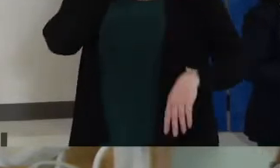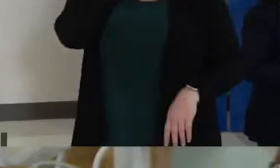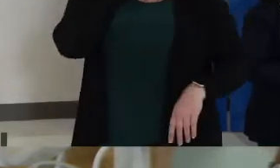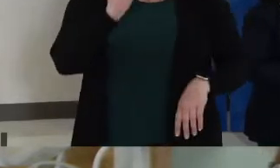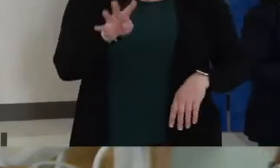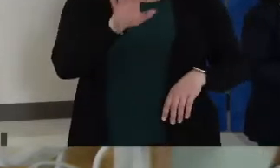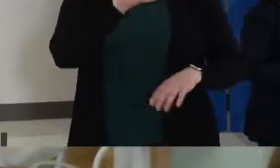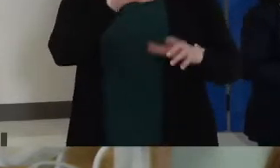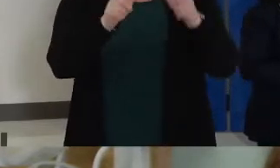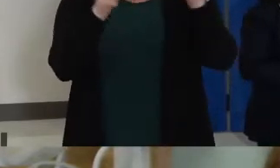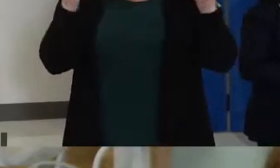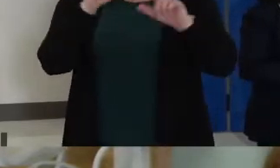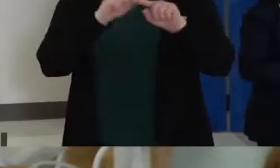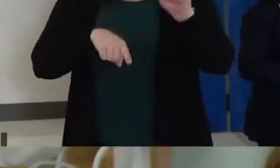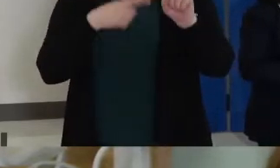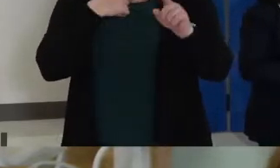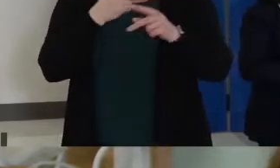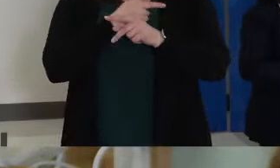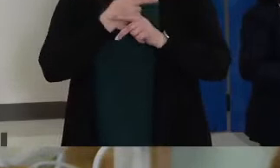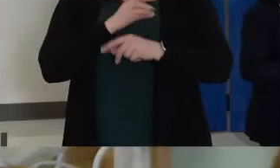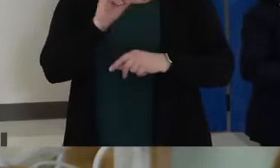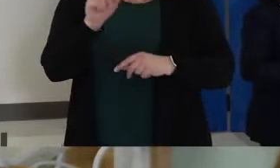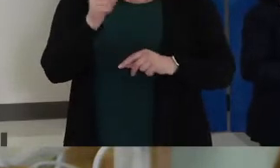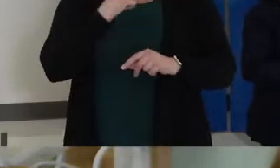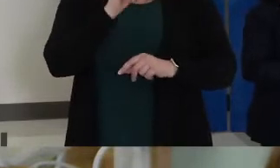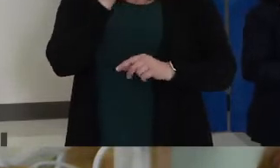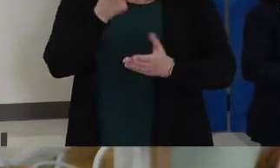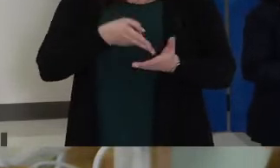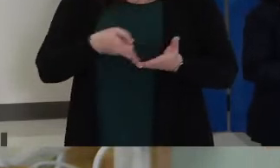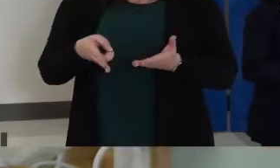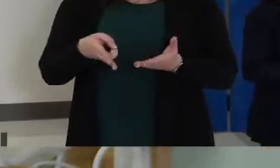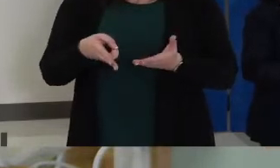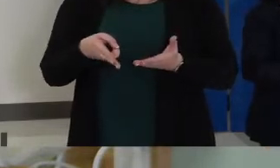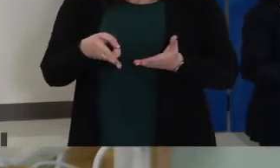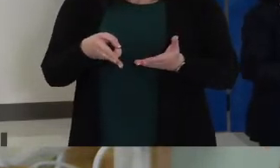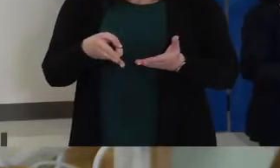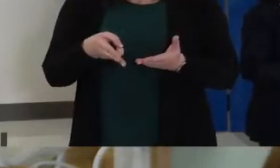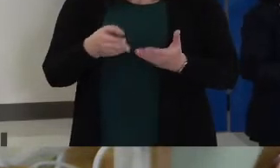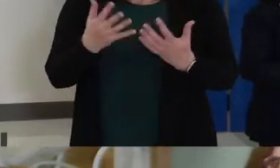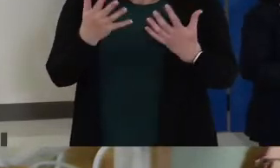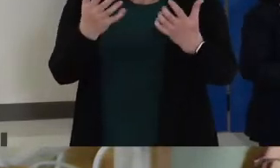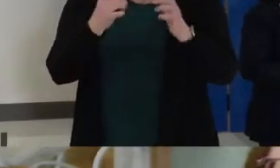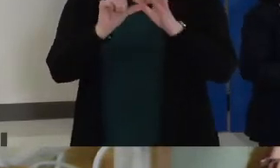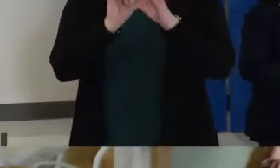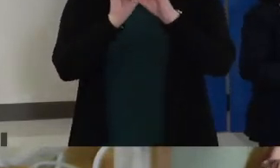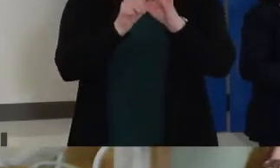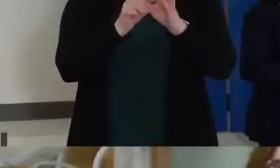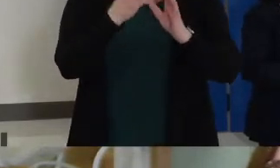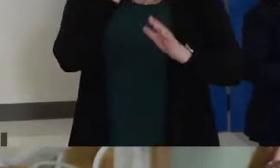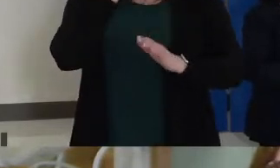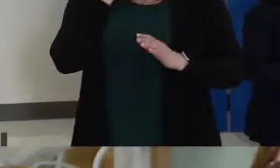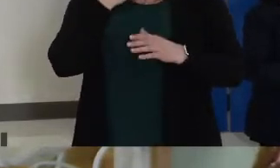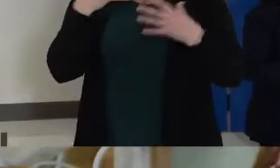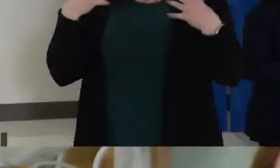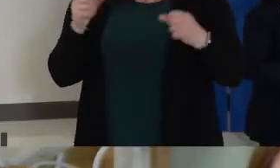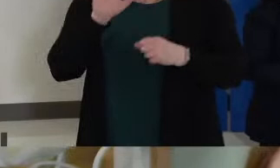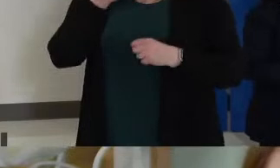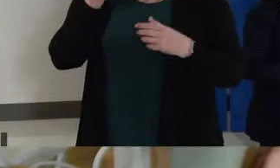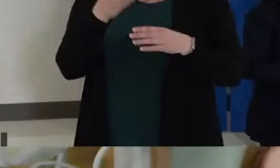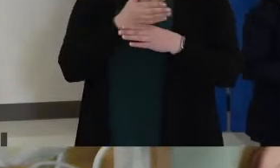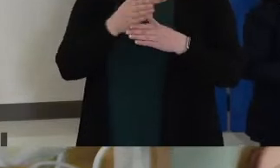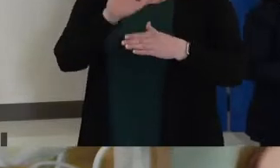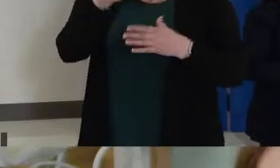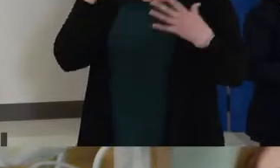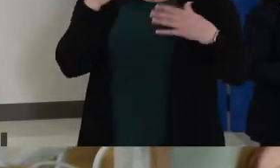out, we can't save all these folks. That's not true. And so I wanted to underscore and thank you for the courage of your sharing your